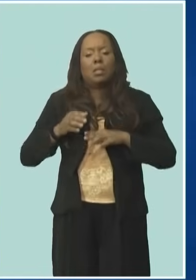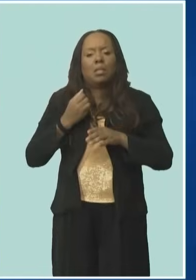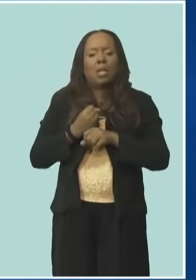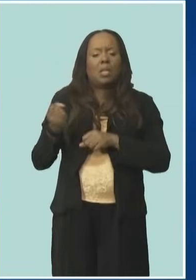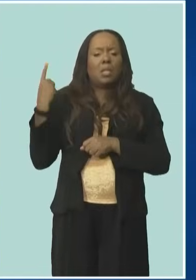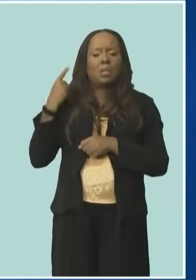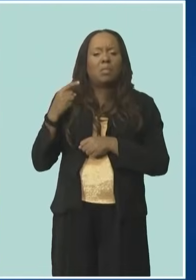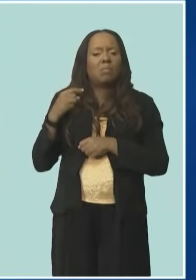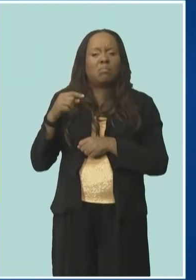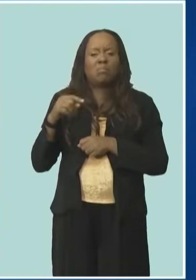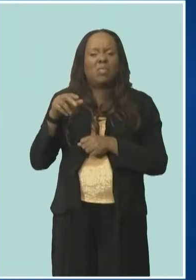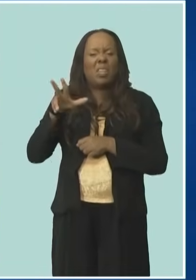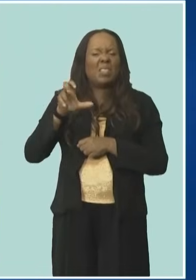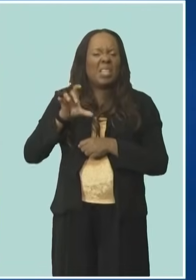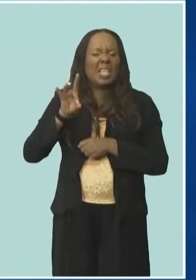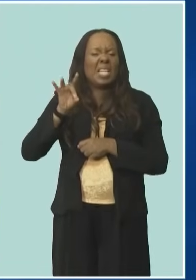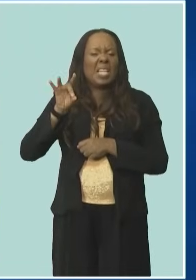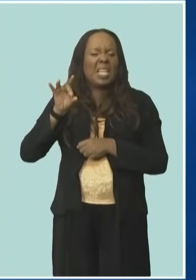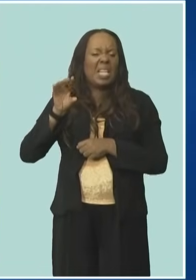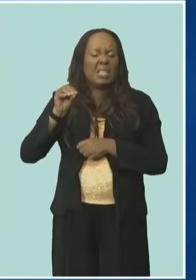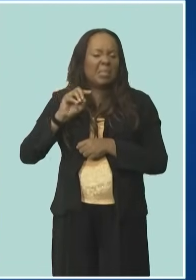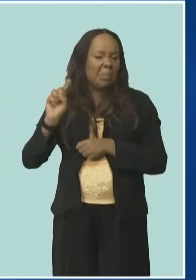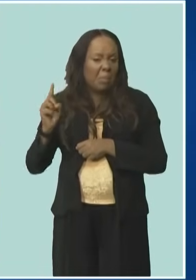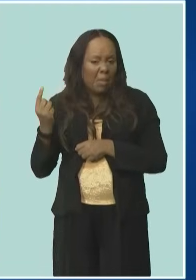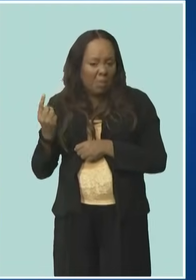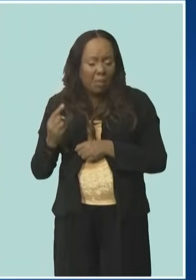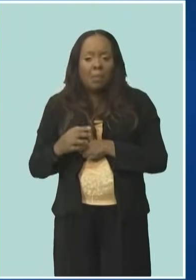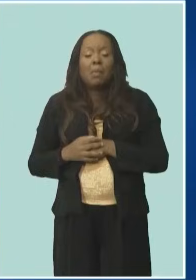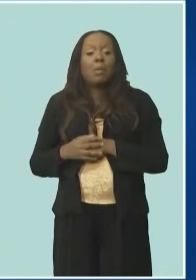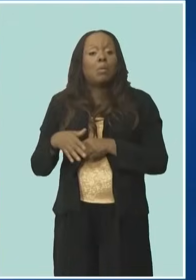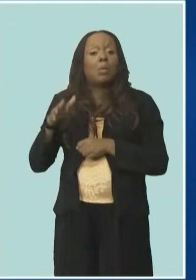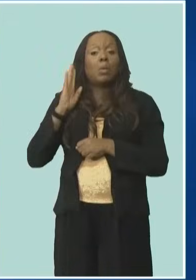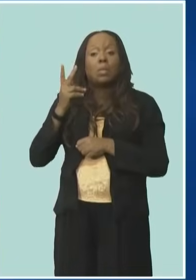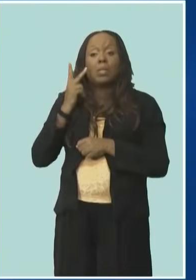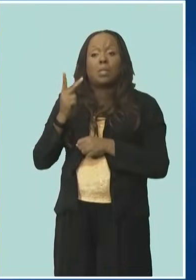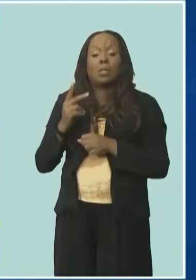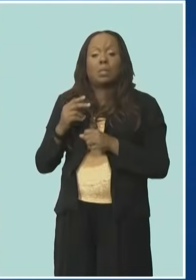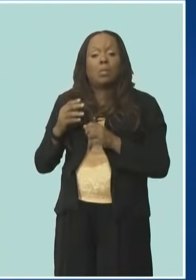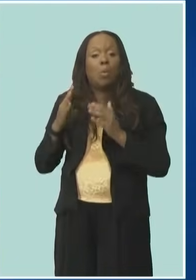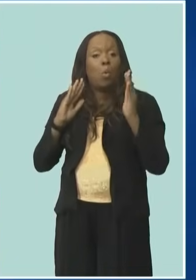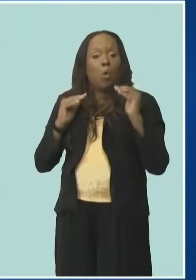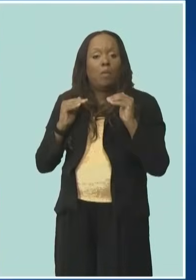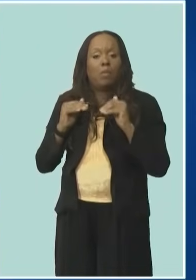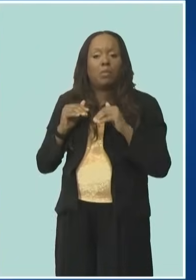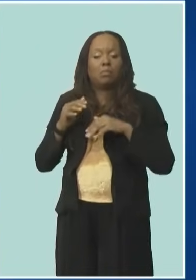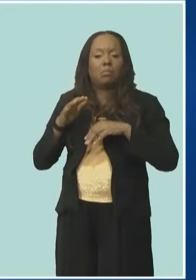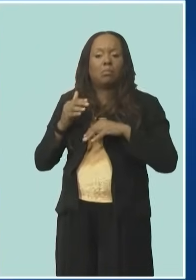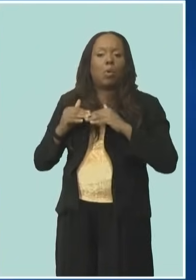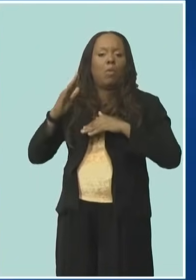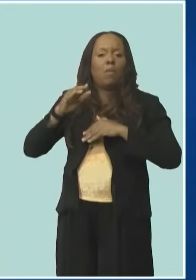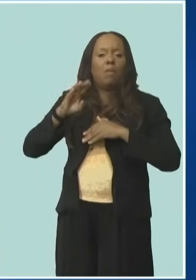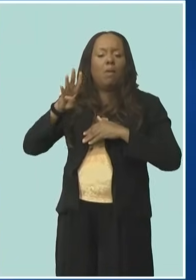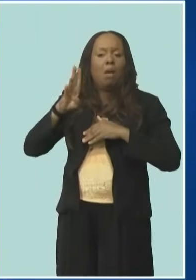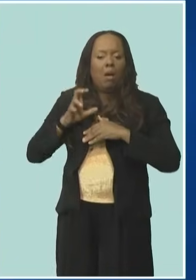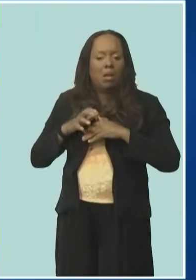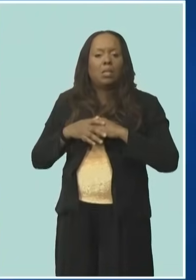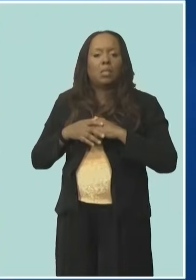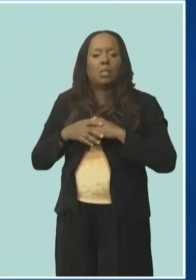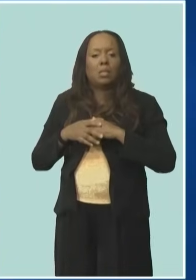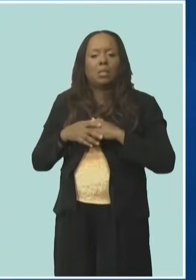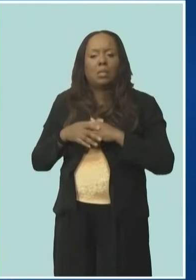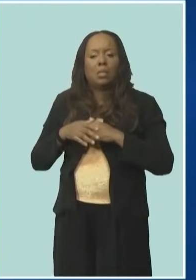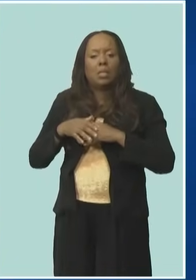And combined with that, we expect that we will see arrivals from cruise passengers numbering some